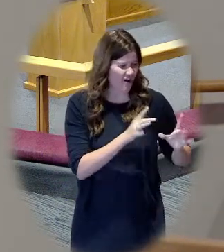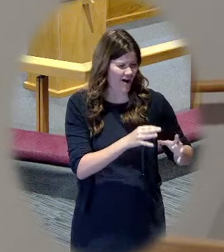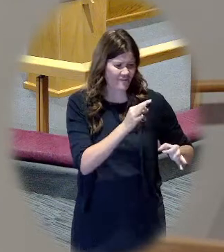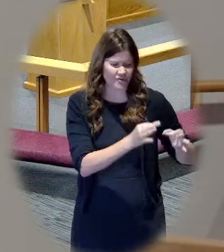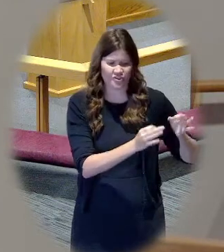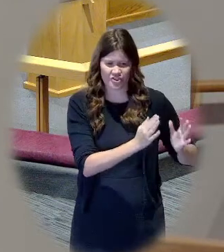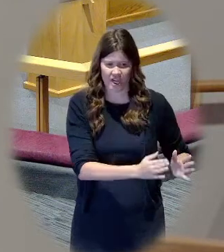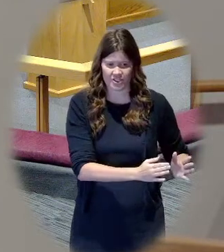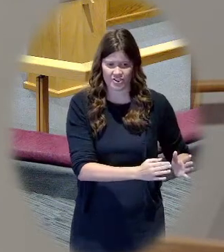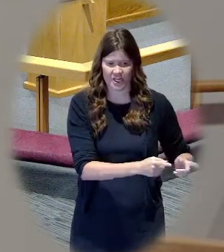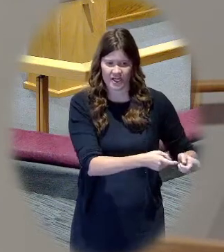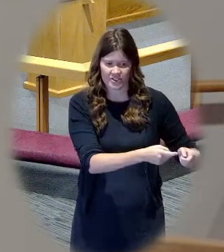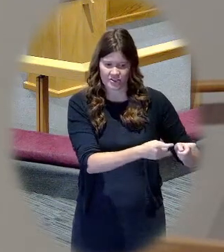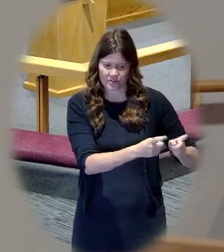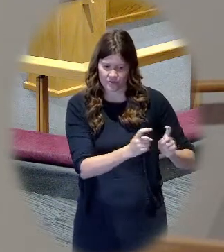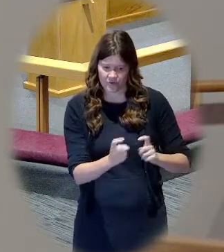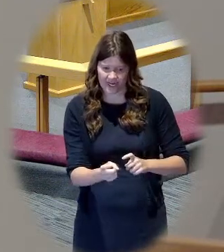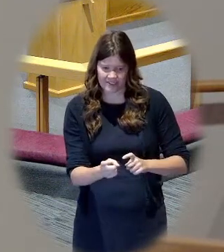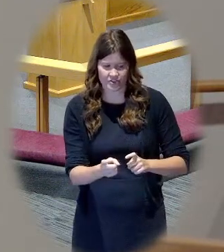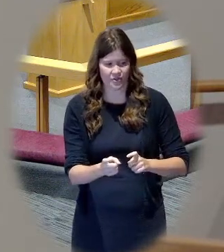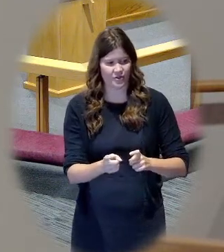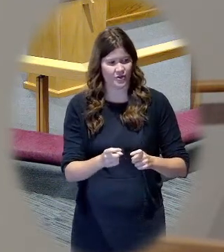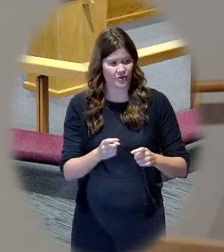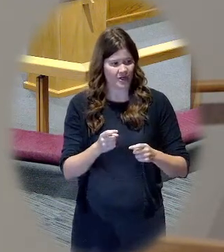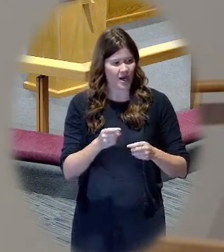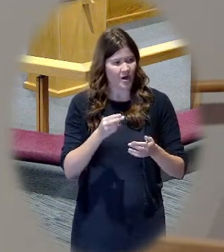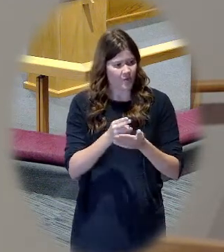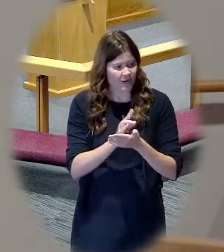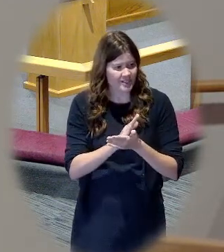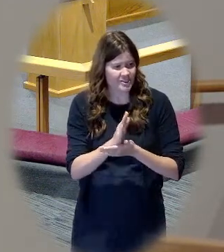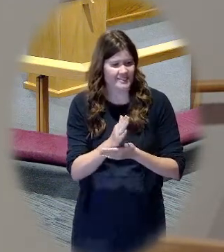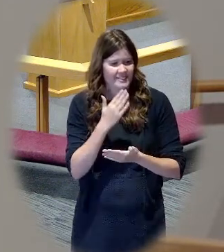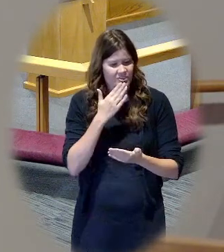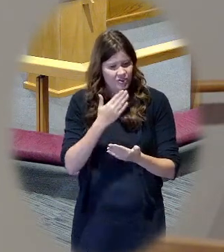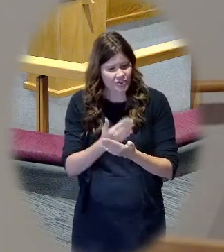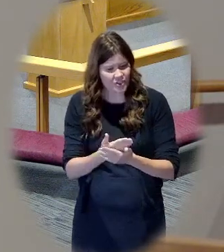her justification, give her righteousness, give her goodness against her